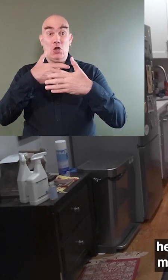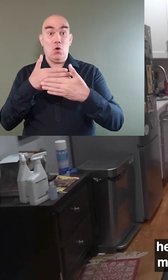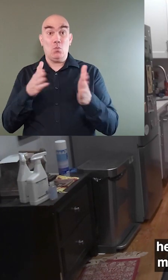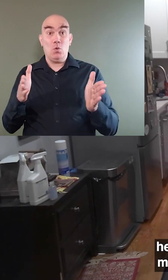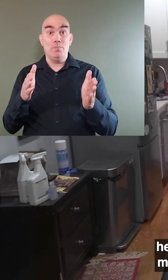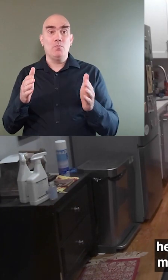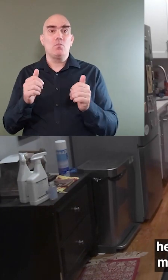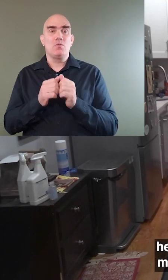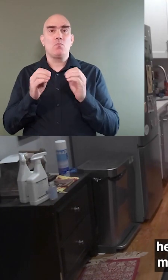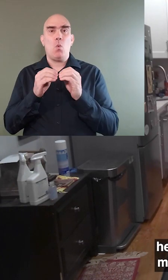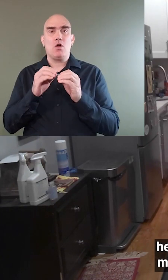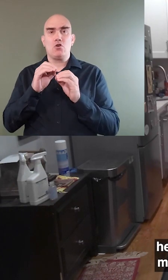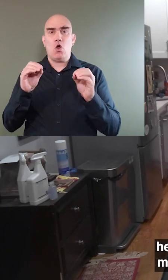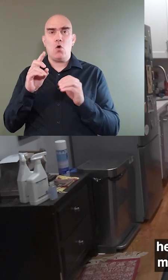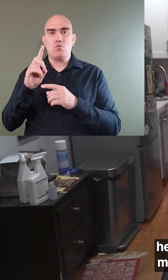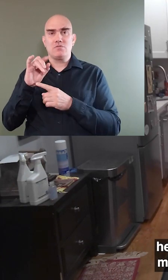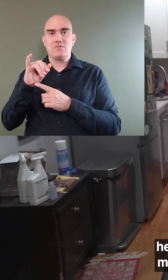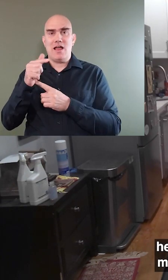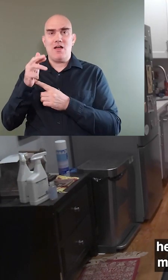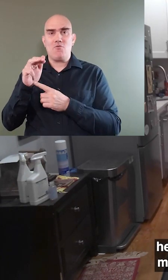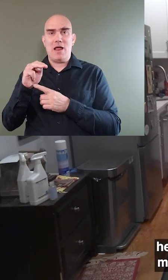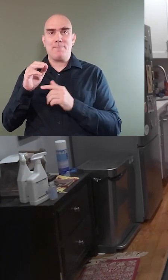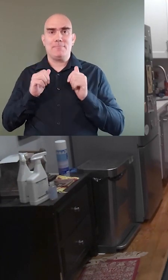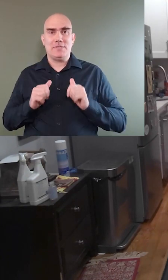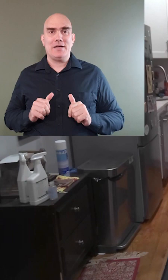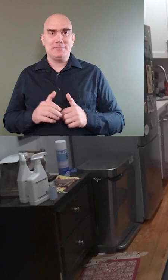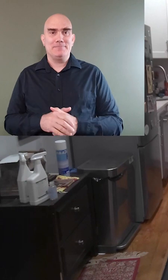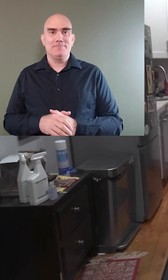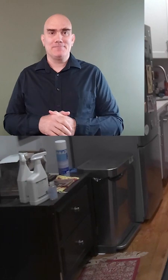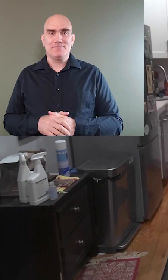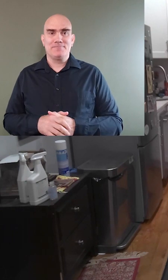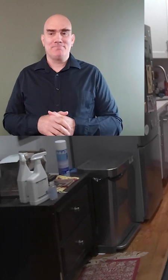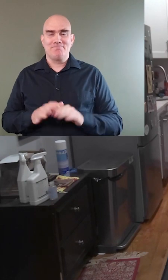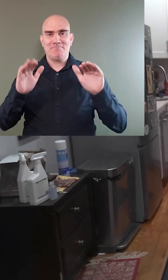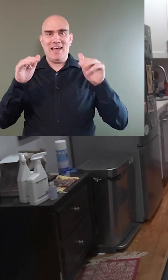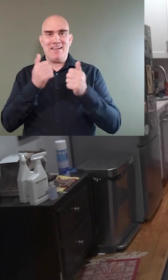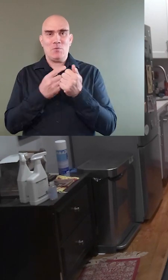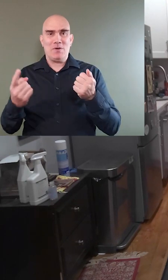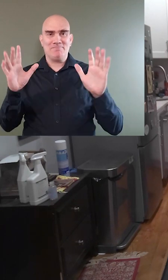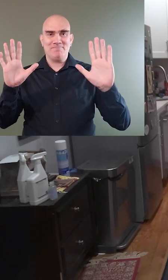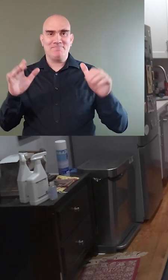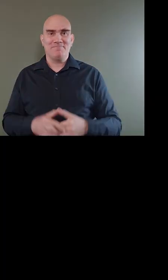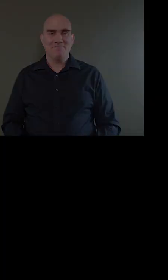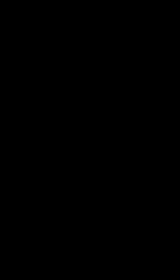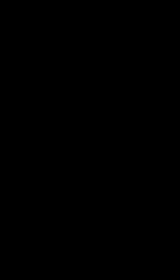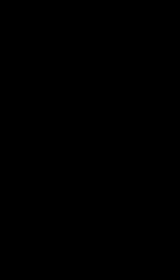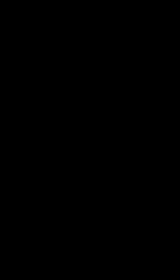dark room with more No Diagram Anatomy. Bye, everybody.